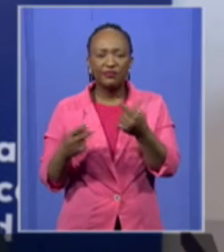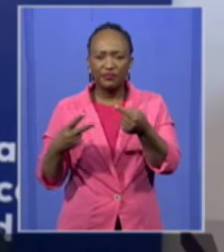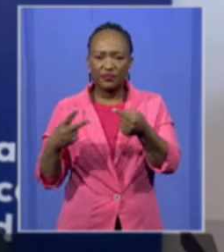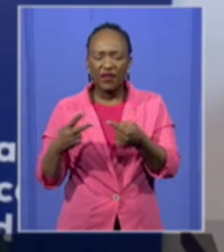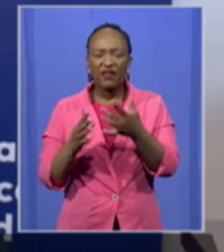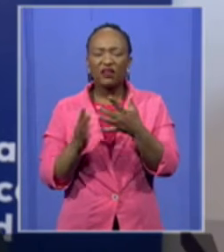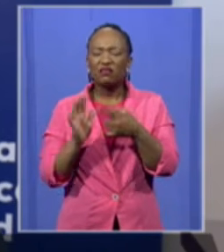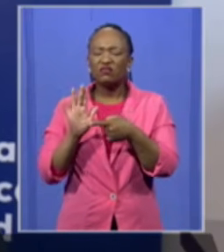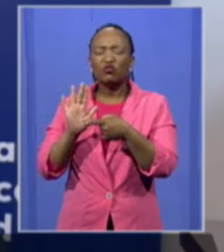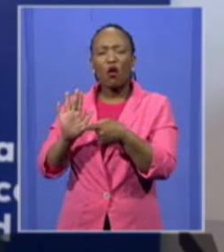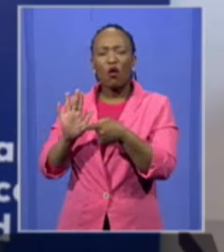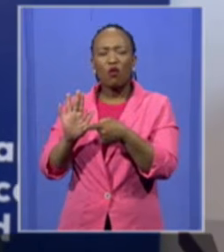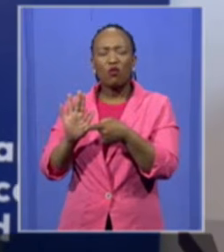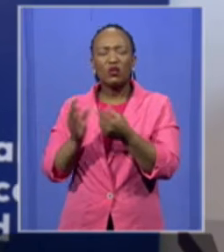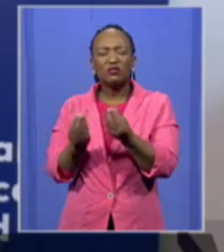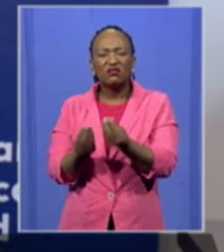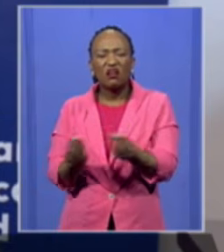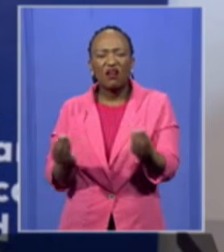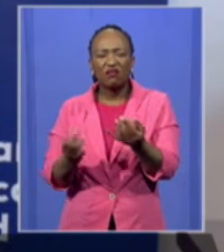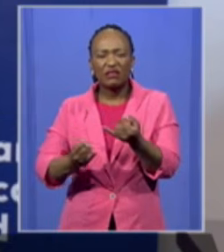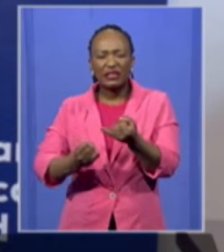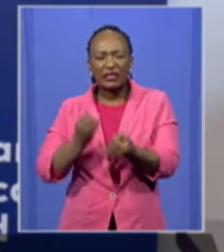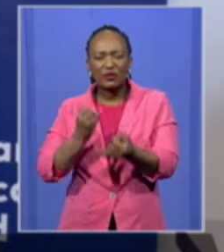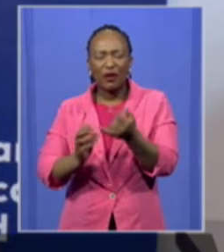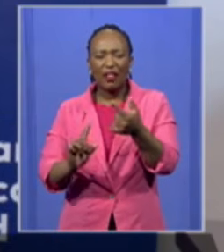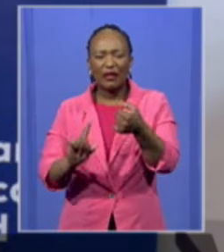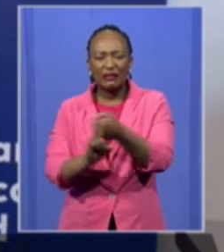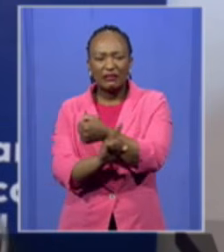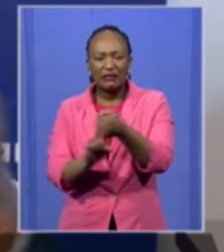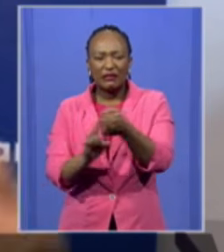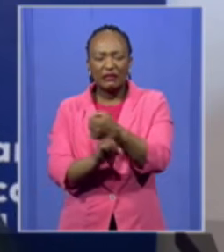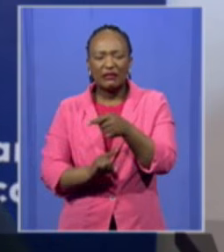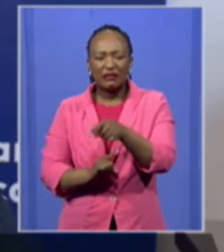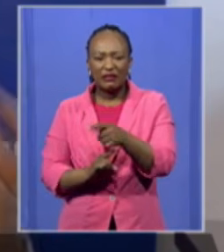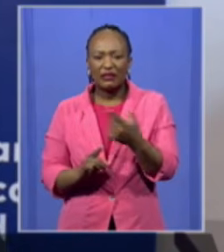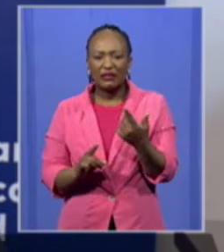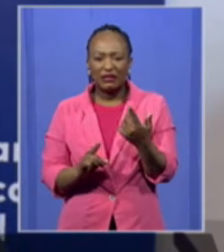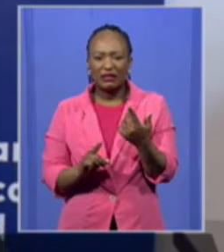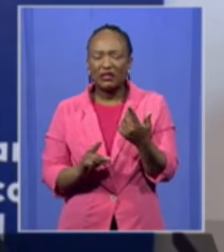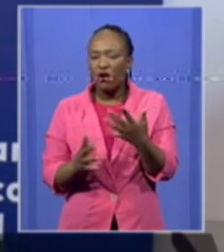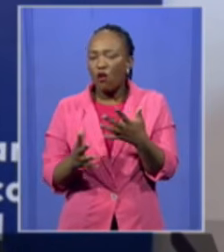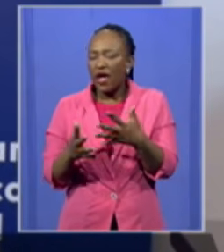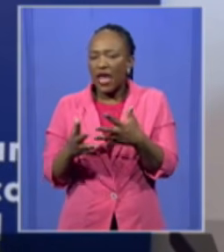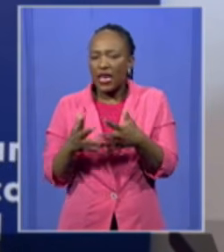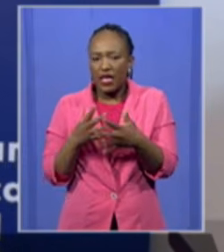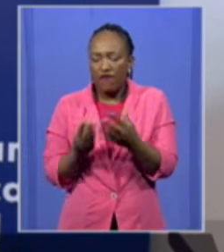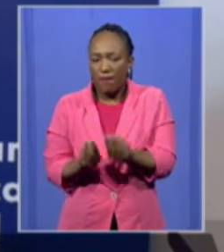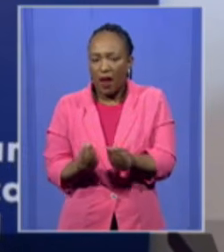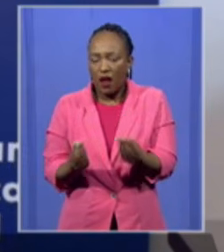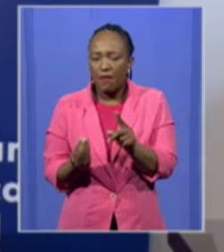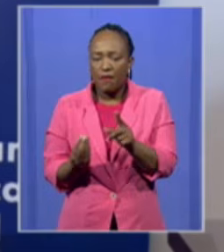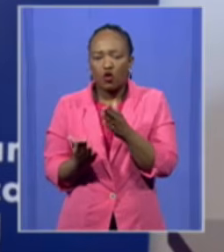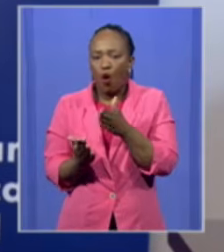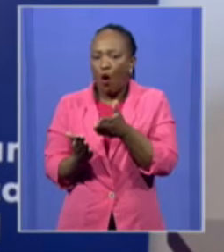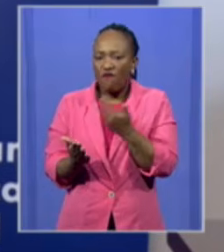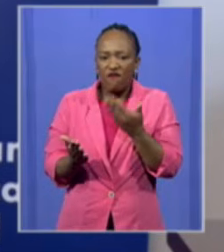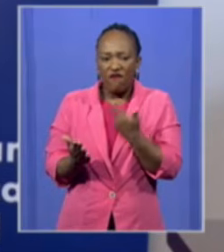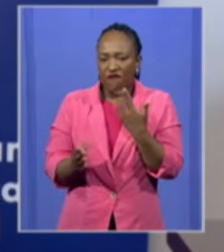tshotlakako ya bana, sexual sort of tshotlakako ya bana sexually or in any other way. They need to take down such